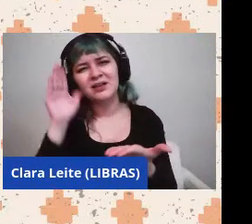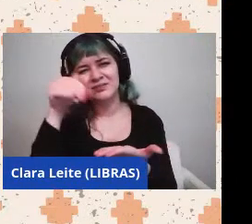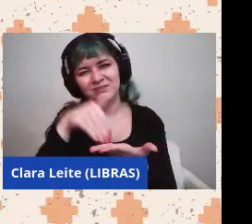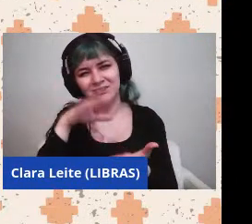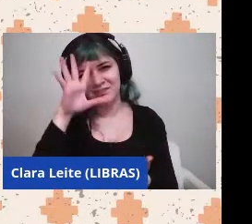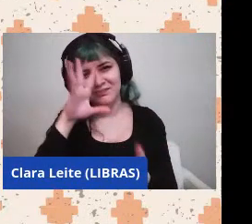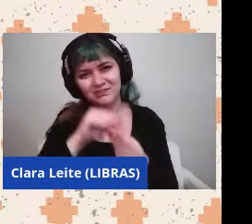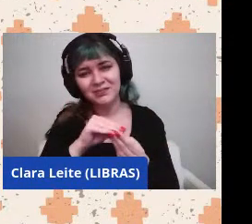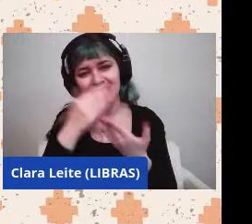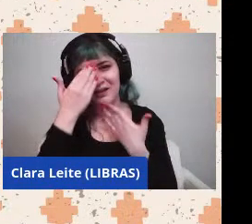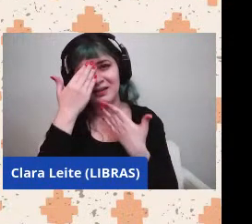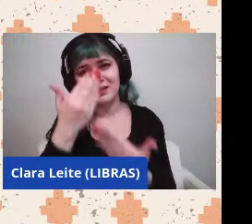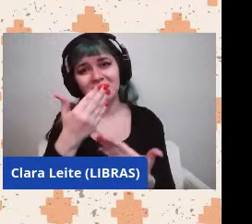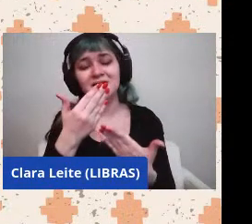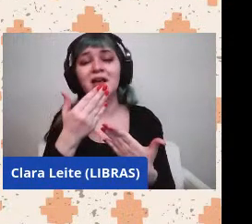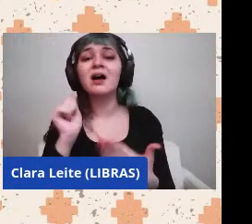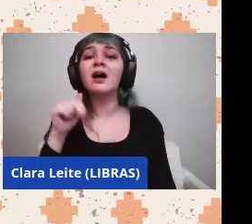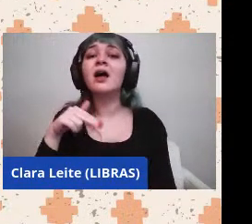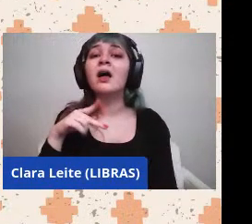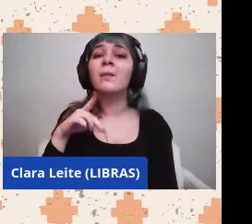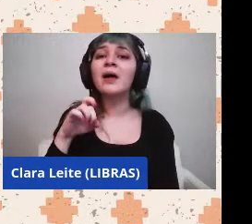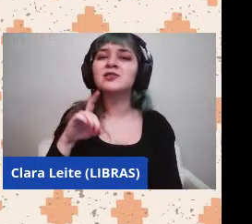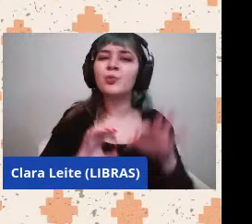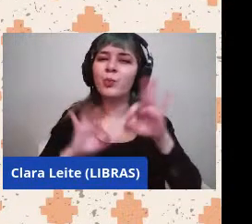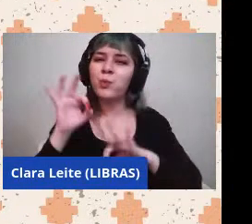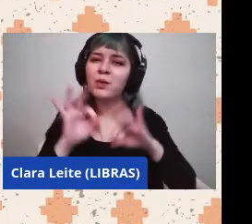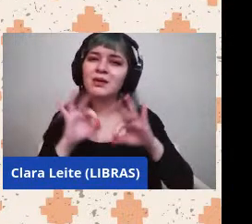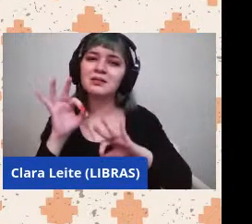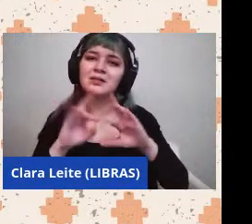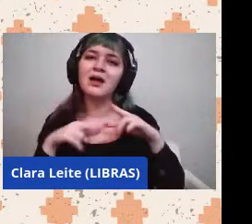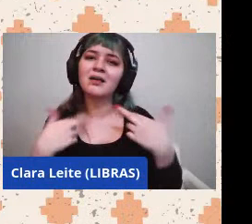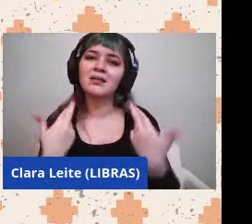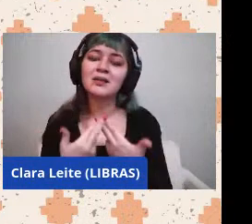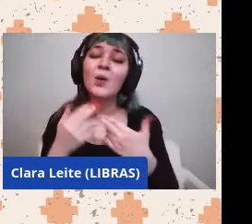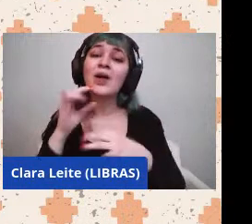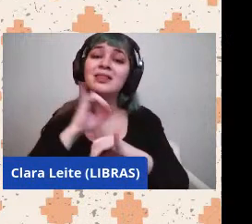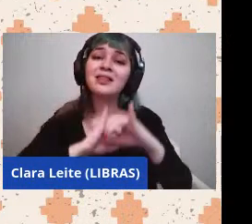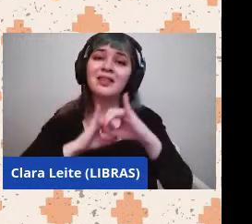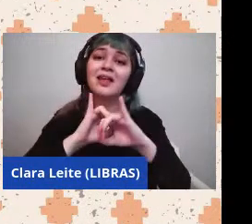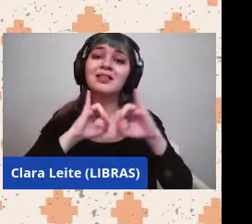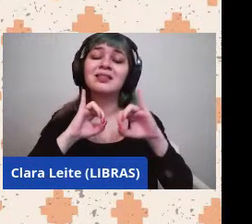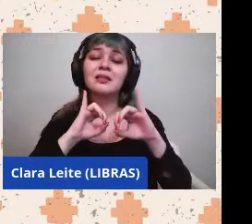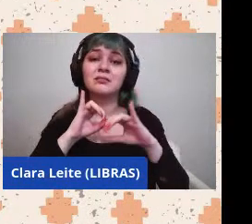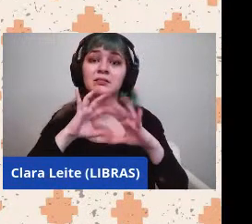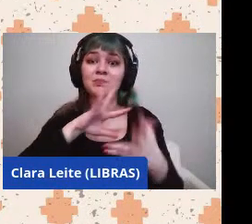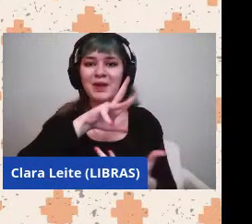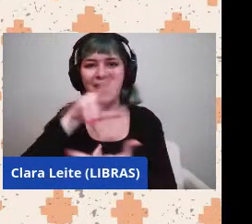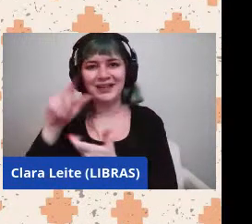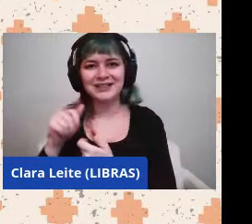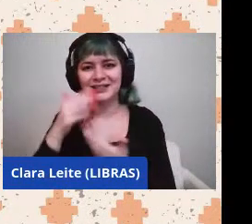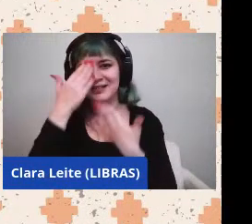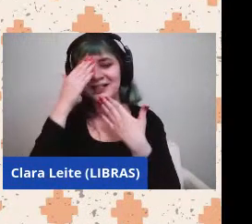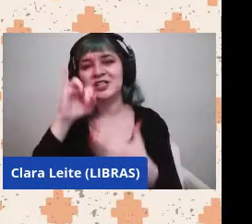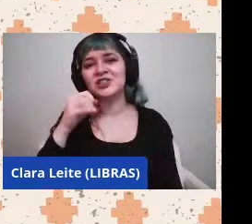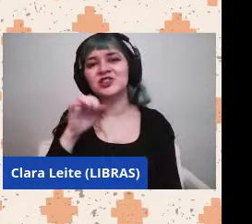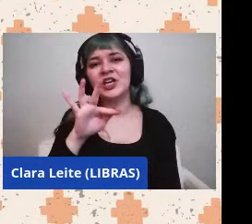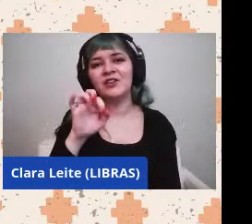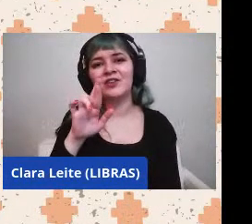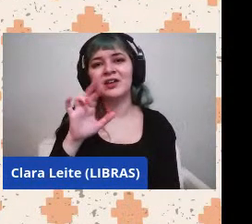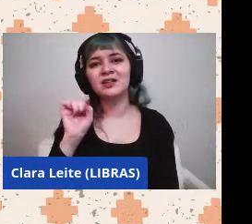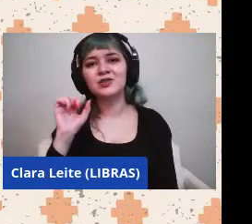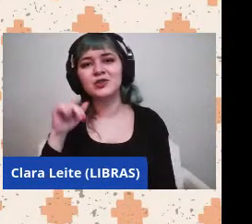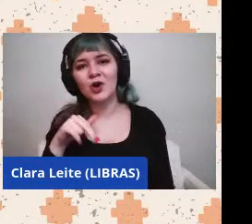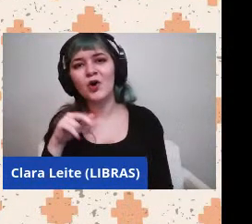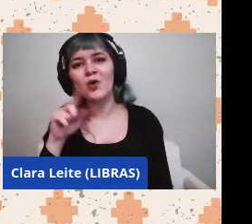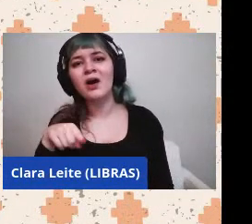thank ANPEd for organizing this international session. Special thanks to Jefferson Mainardes of the ANPEd